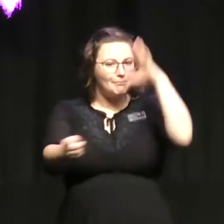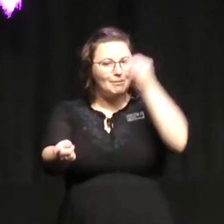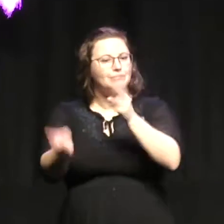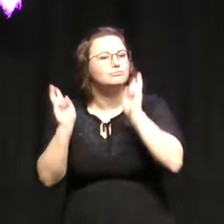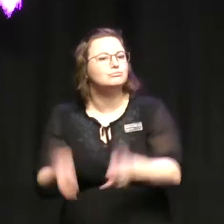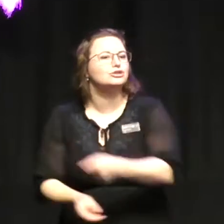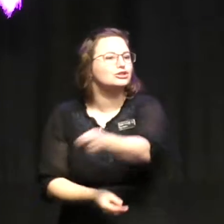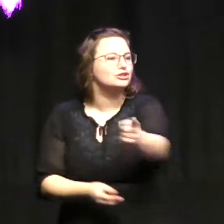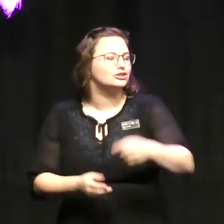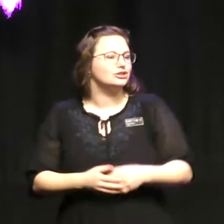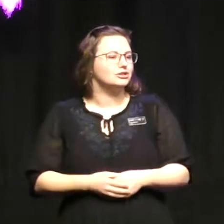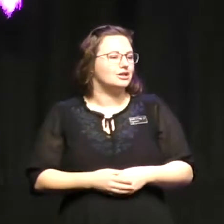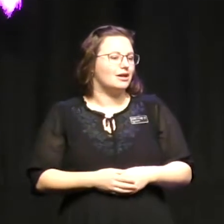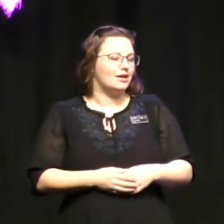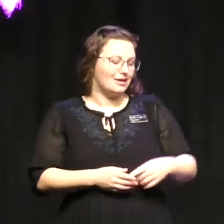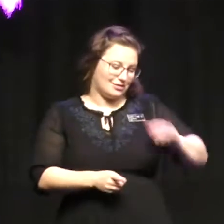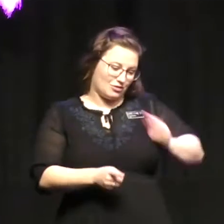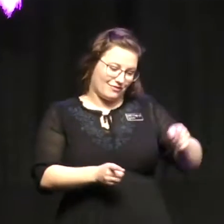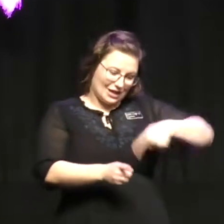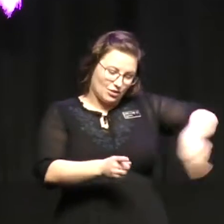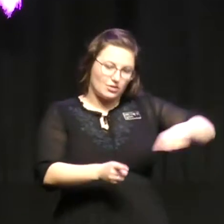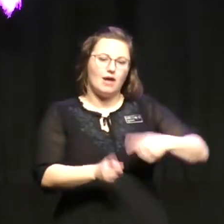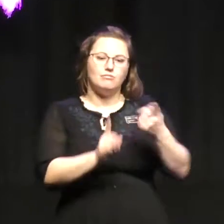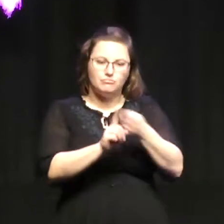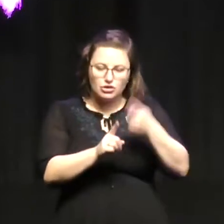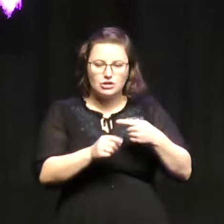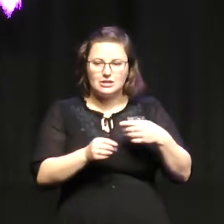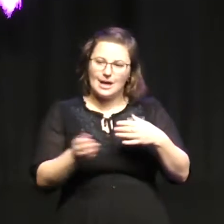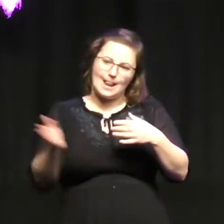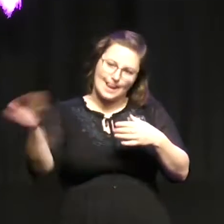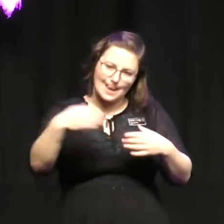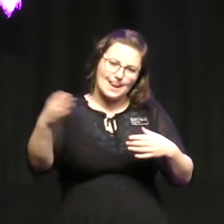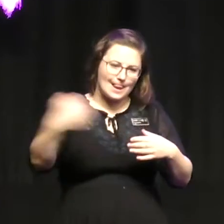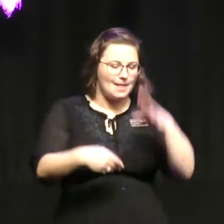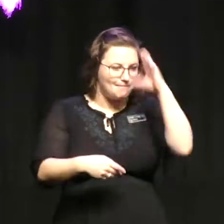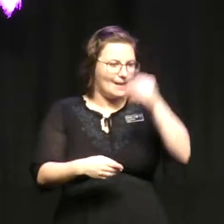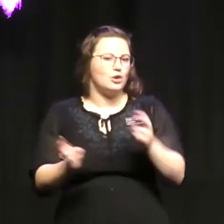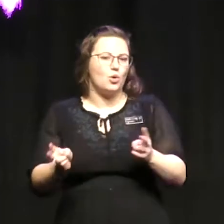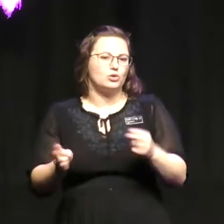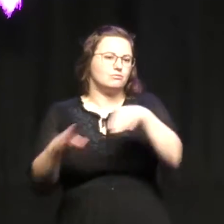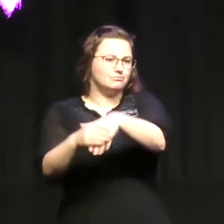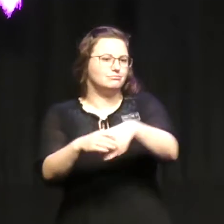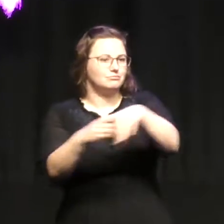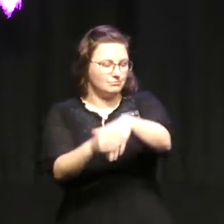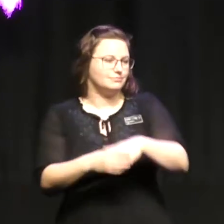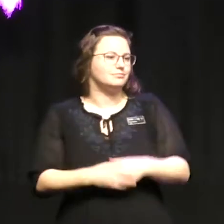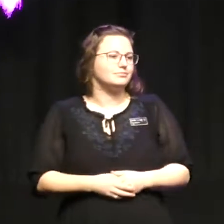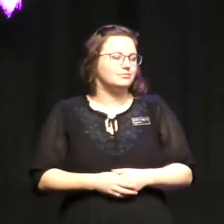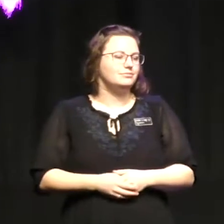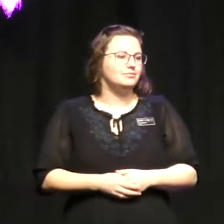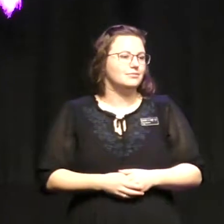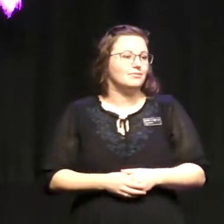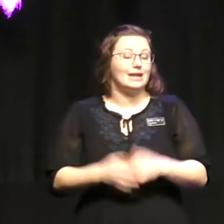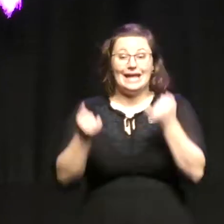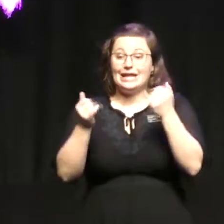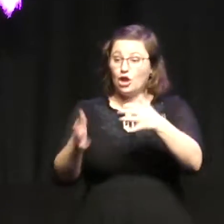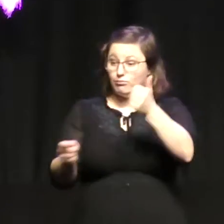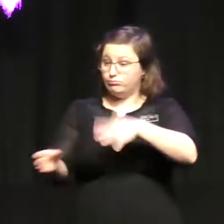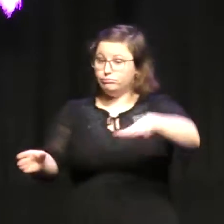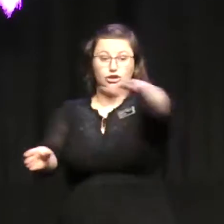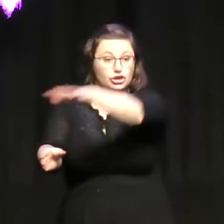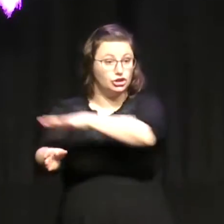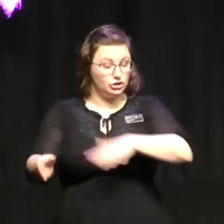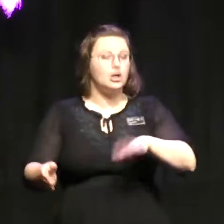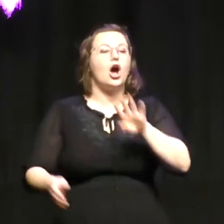villages. They began the process of empowering the men. Today, the villages in the area have